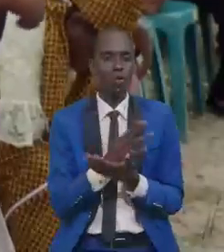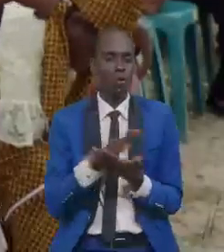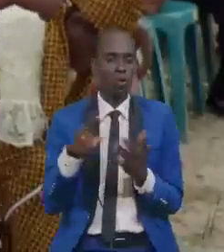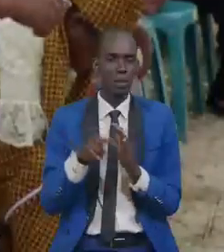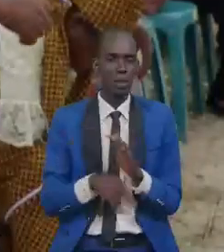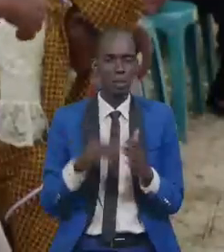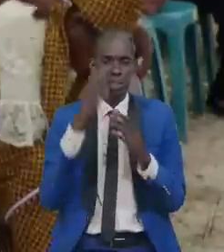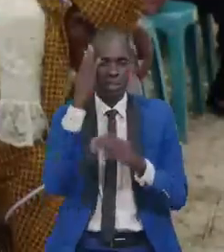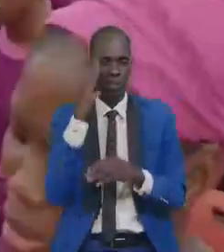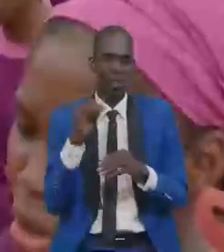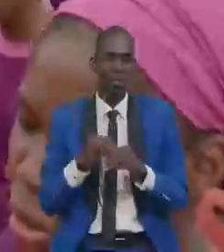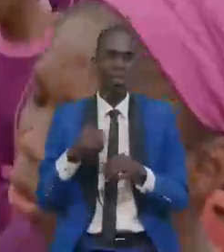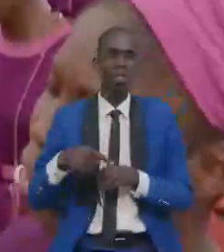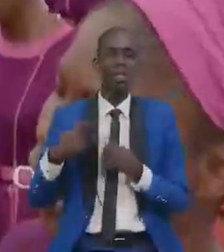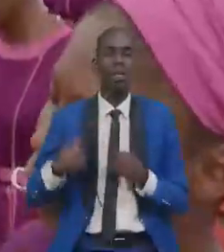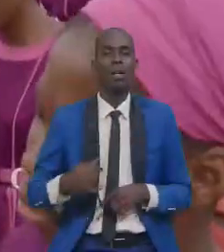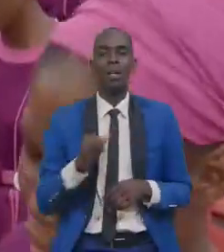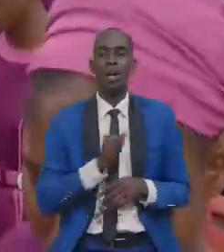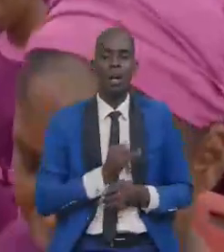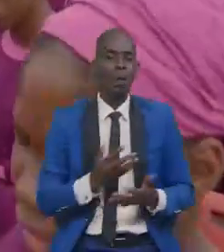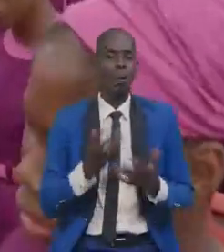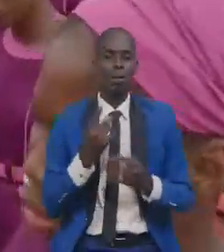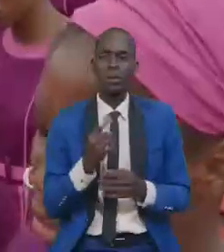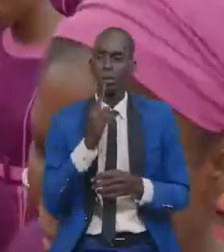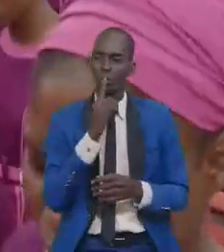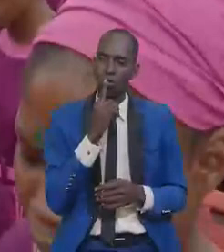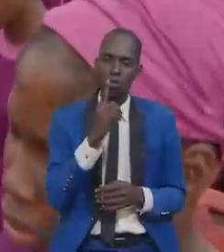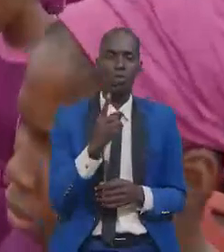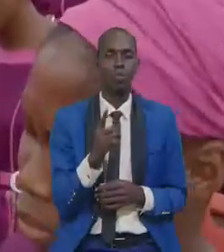heart. I want the real thing, the power